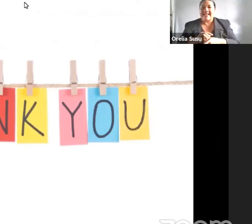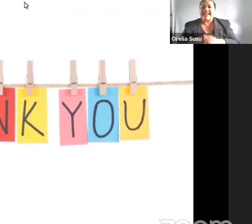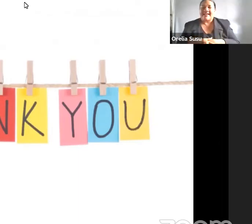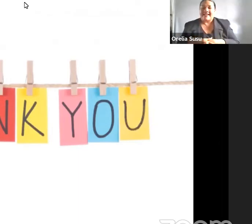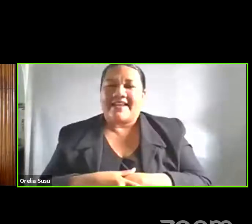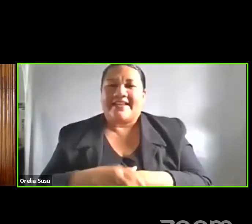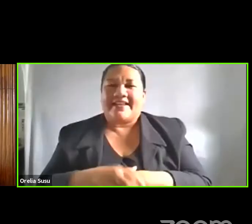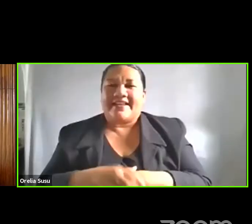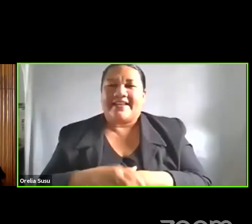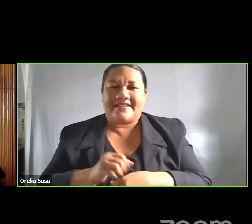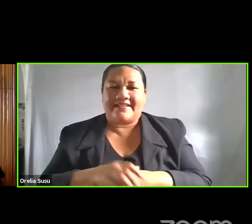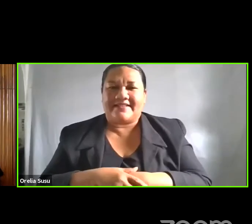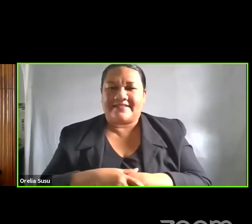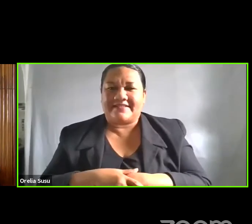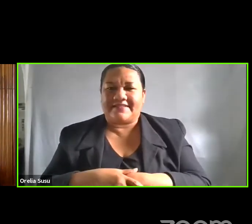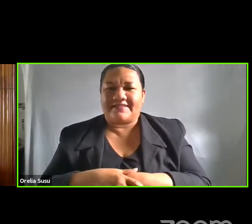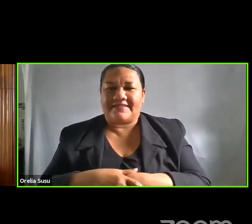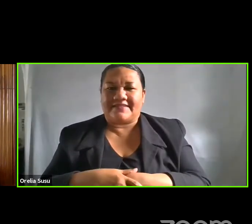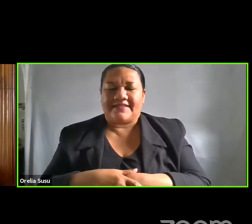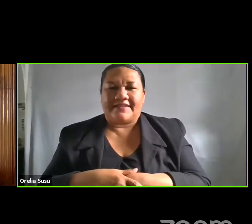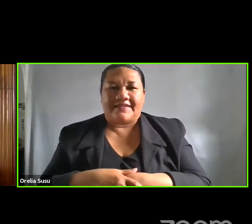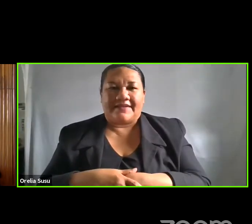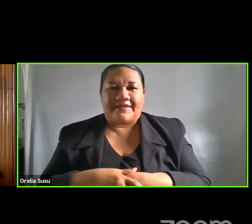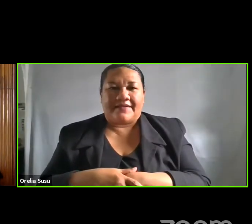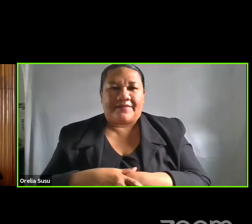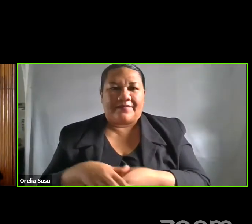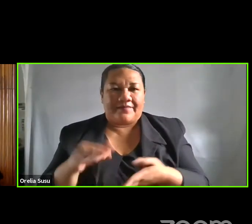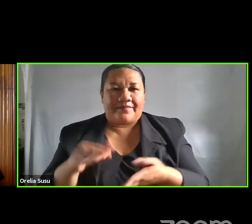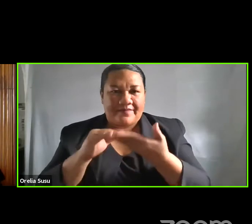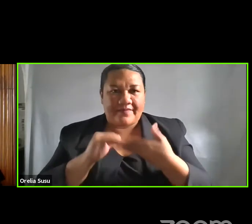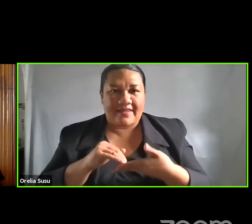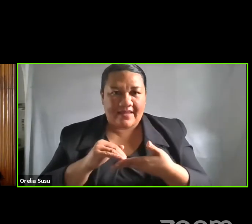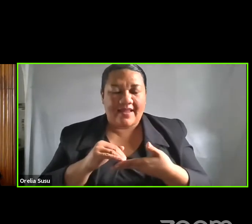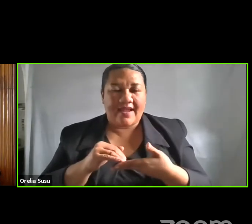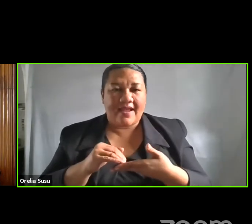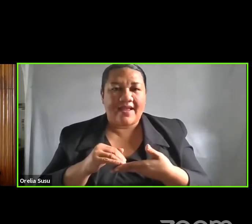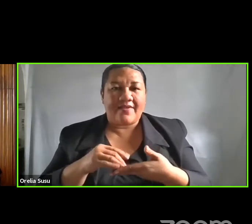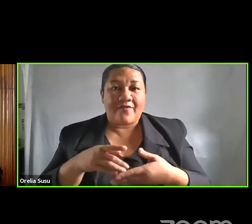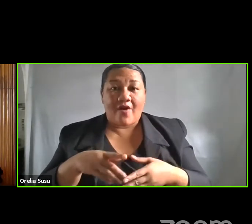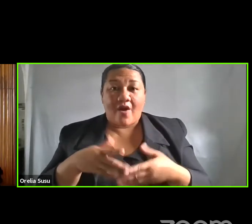that will actually help set the scene for our panelists.